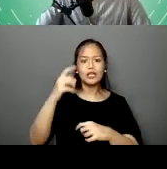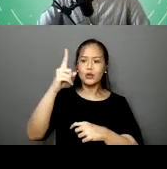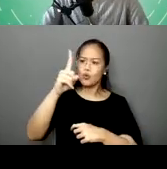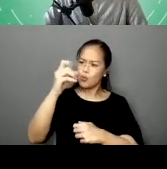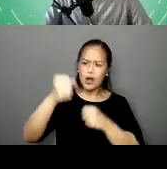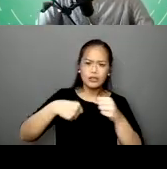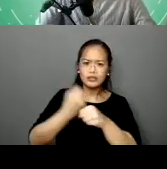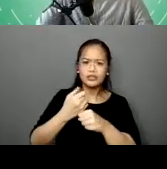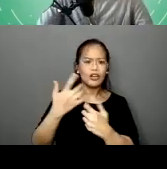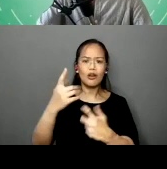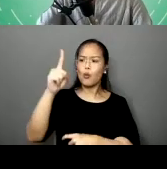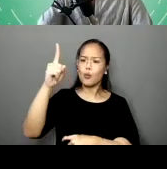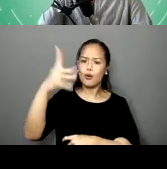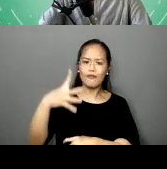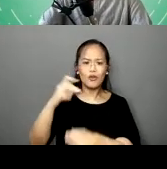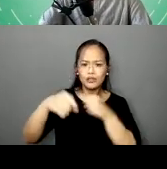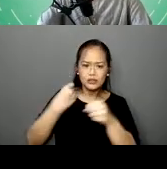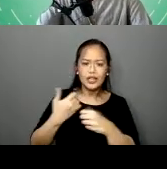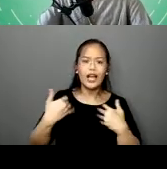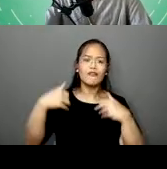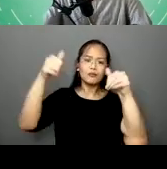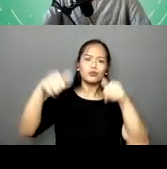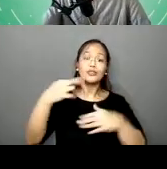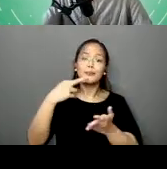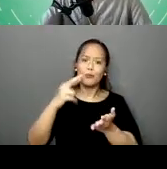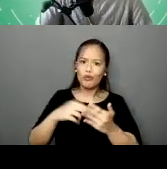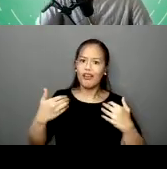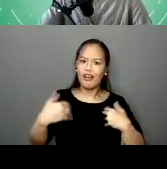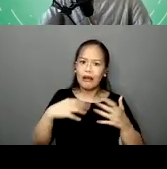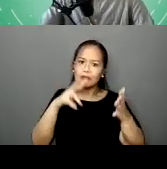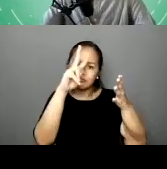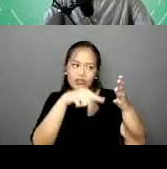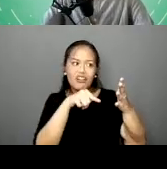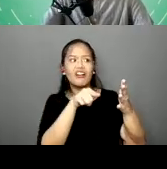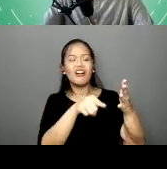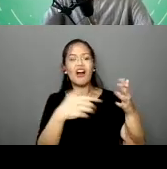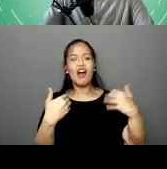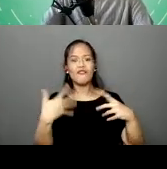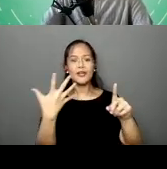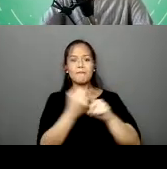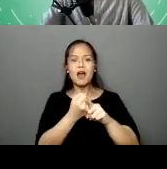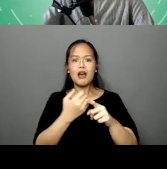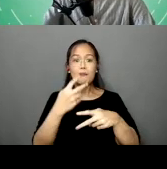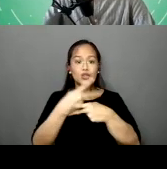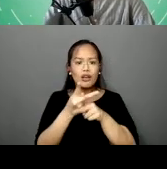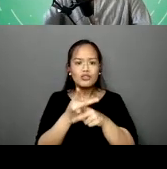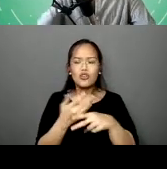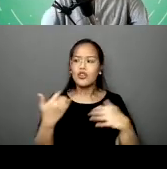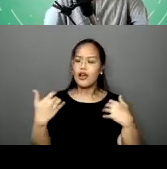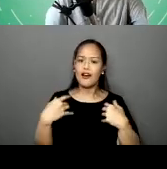of the impact of where they source their leather, in terms of the impact on their production, on their factory waste and